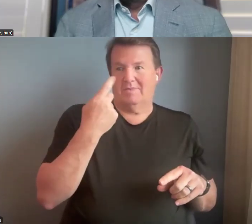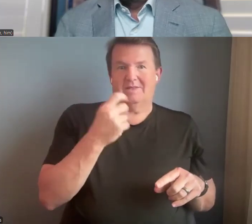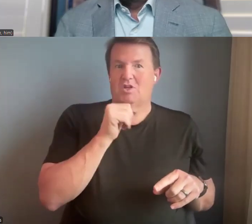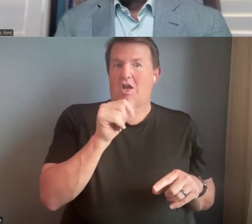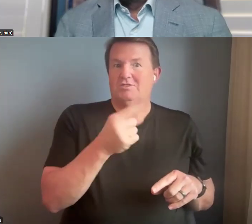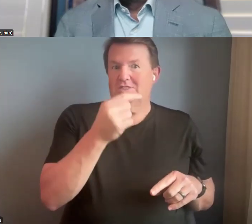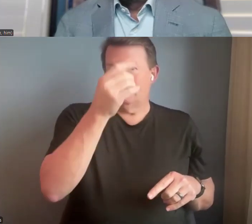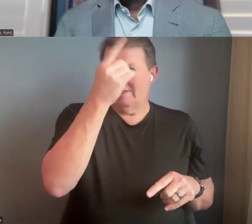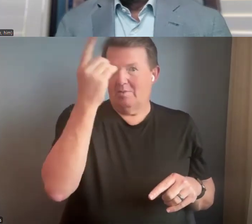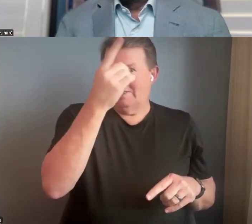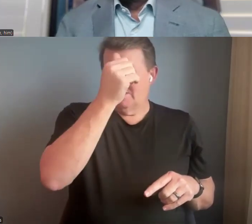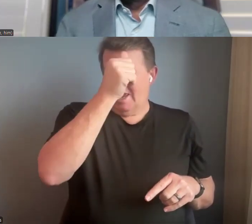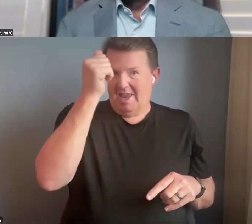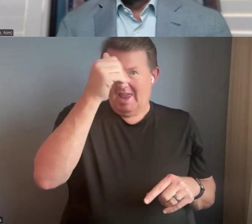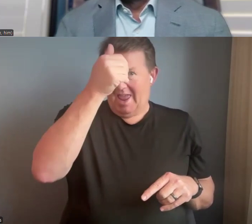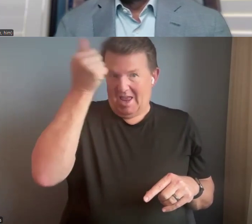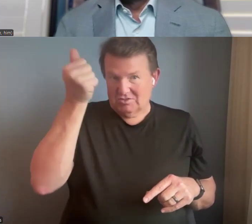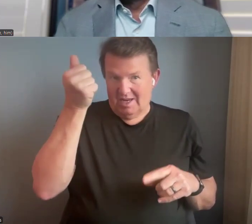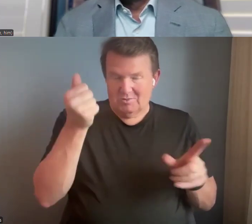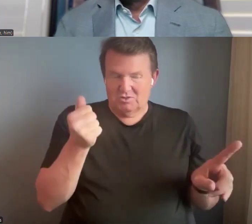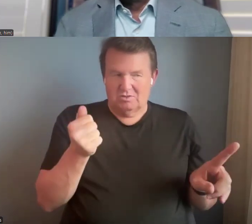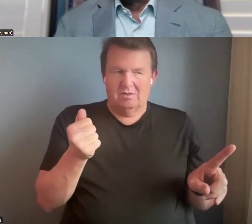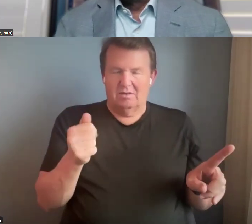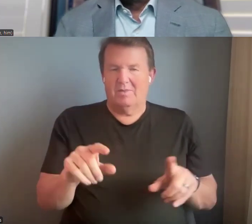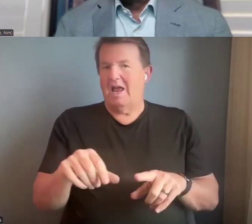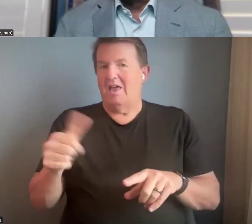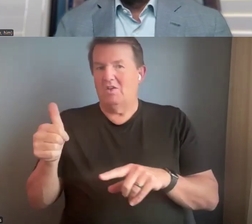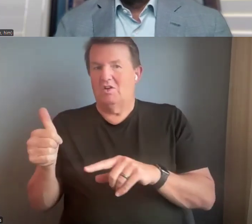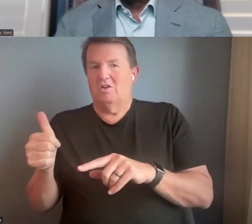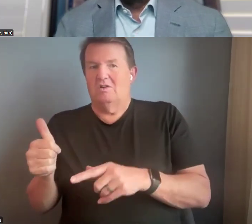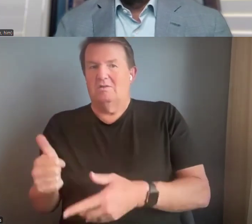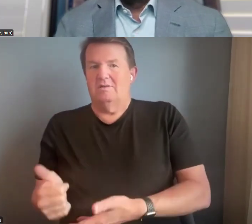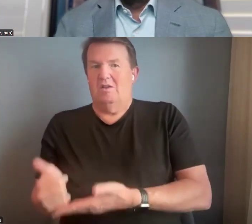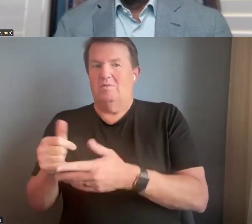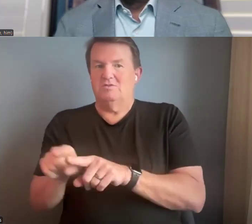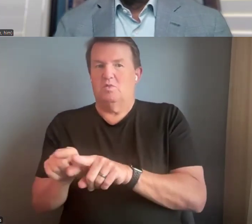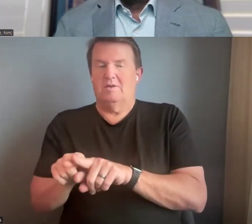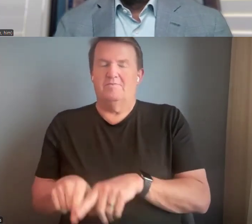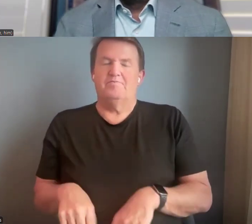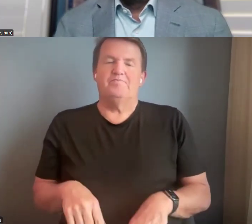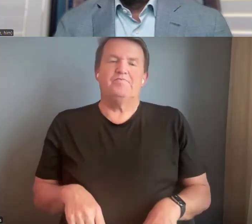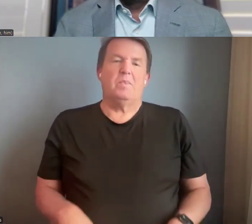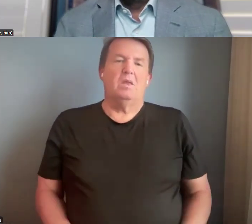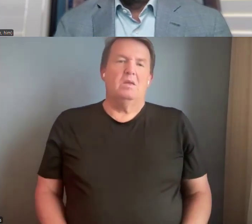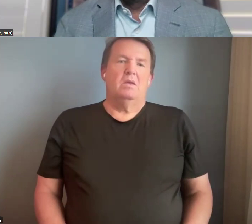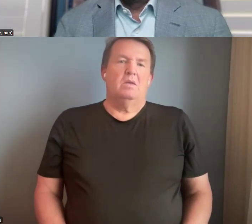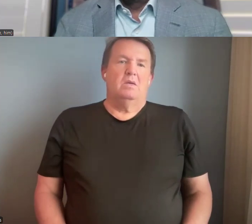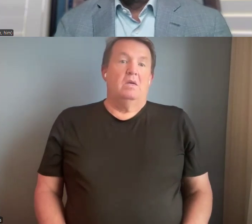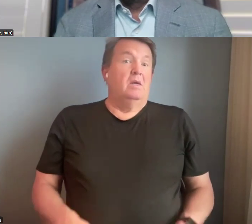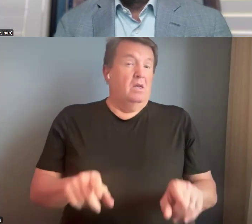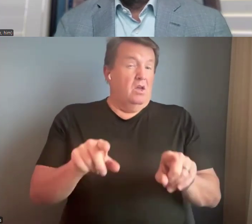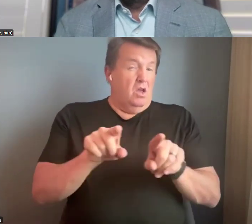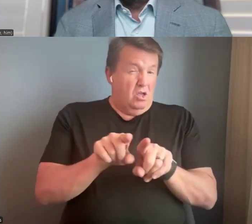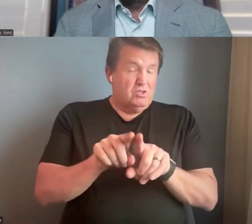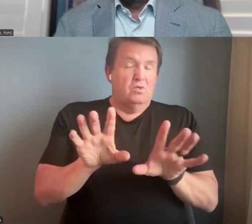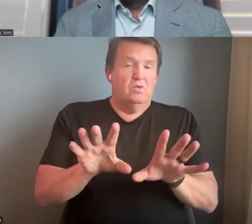not just persons who are working with family members who have dementia, Alzheimer's. Additionally, I go to a lot